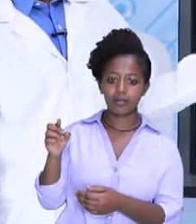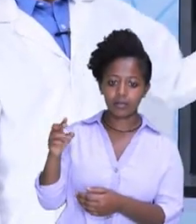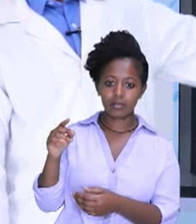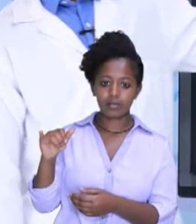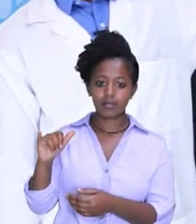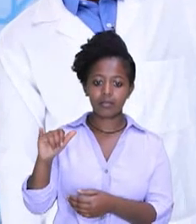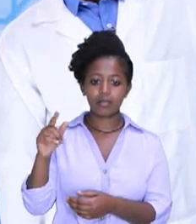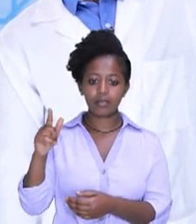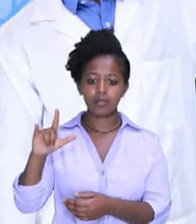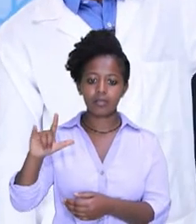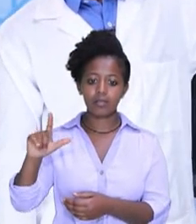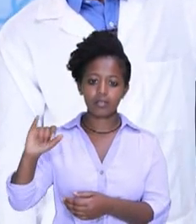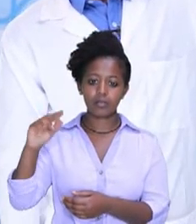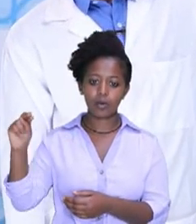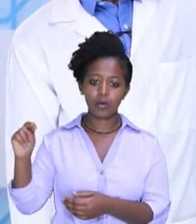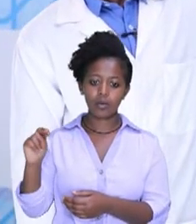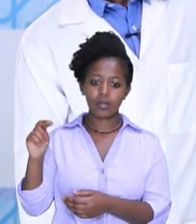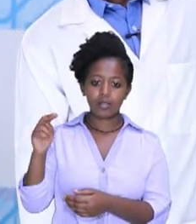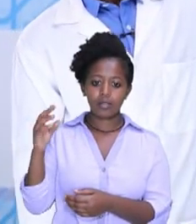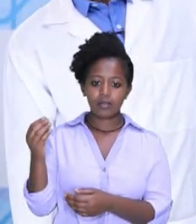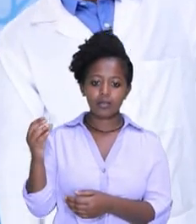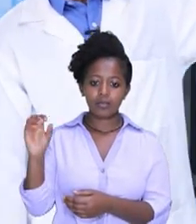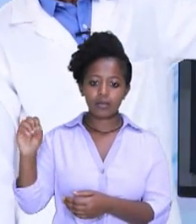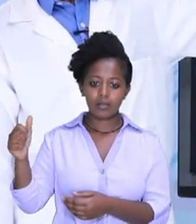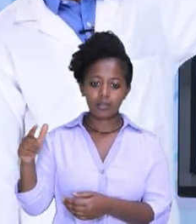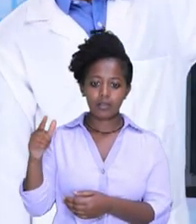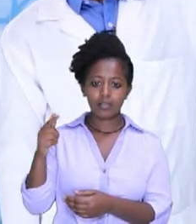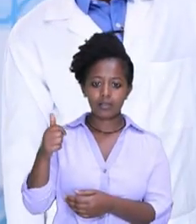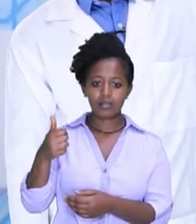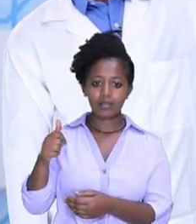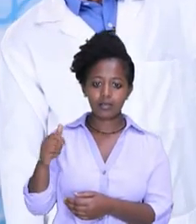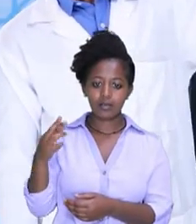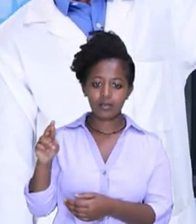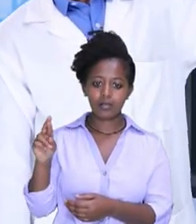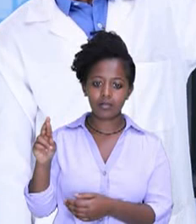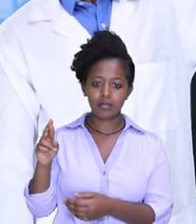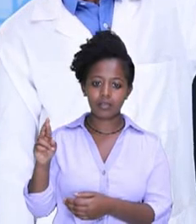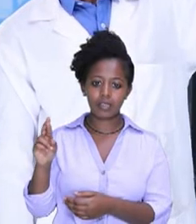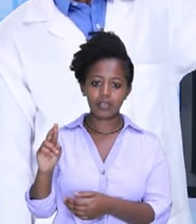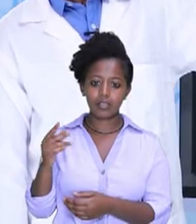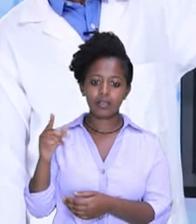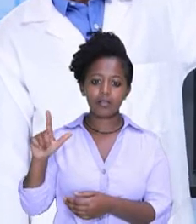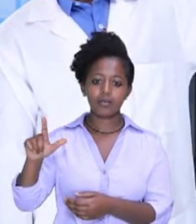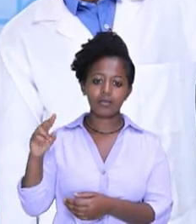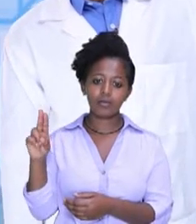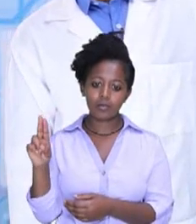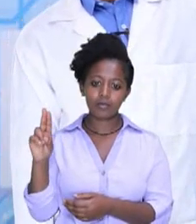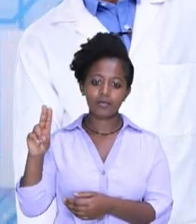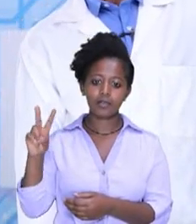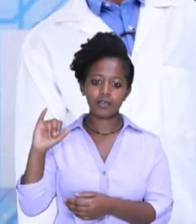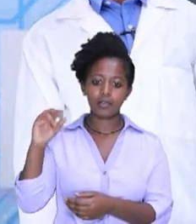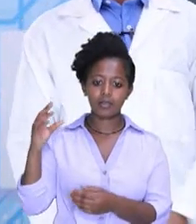litosol, regosol, acrisol, xerosol, luvisol,